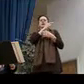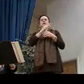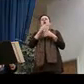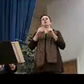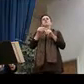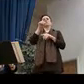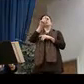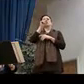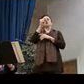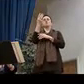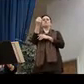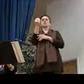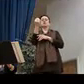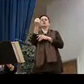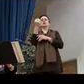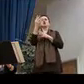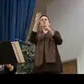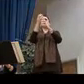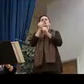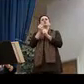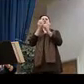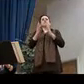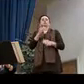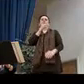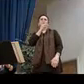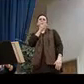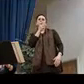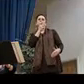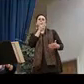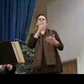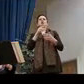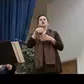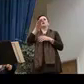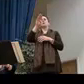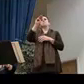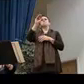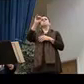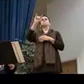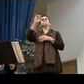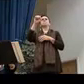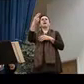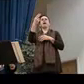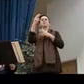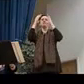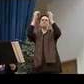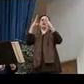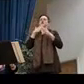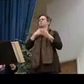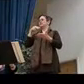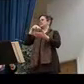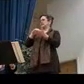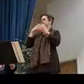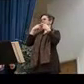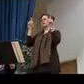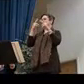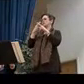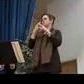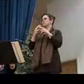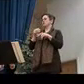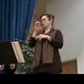Please stand as I call the names. Grace Dunn, Joe